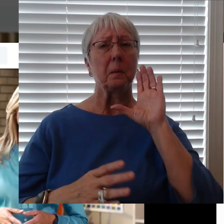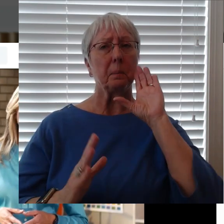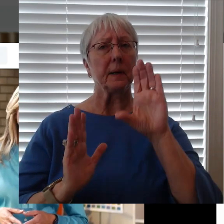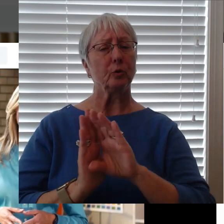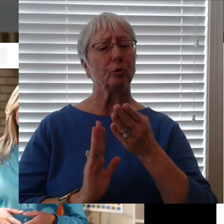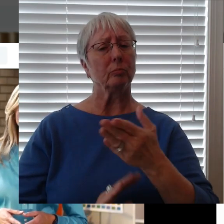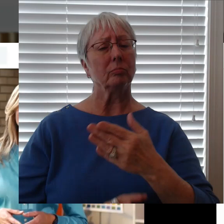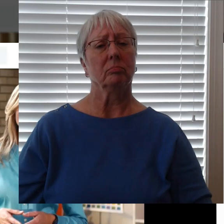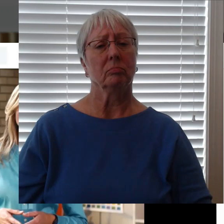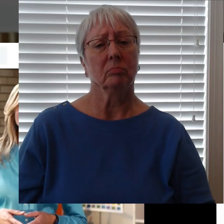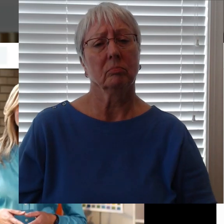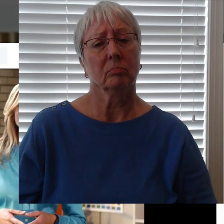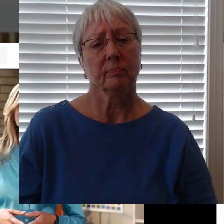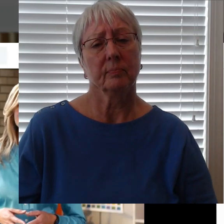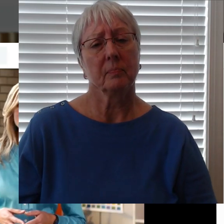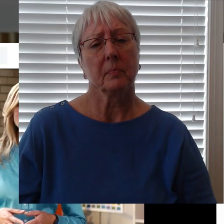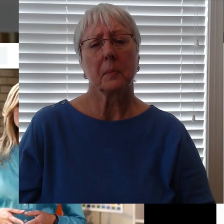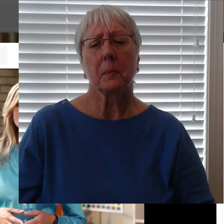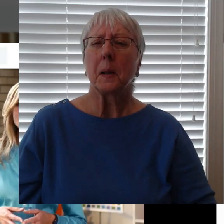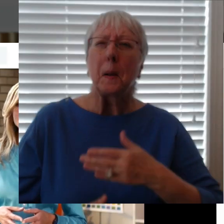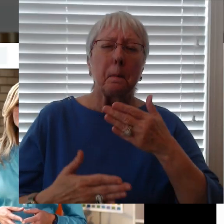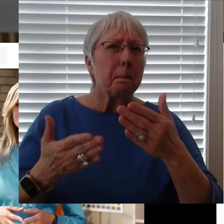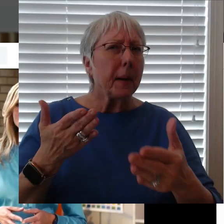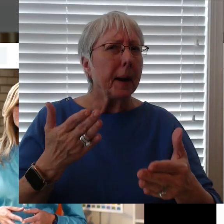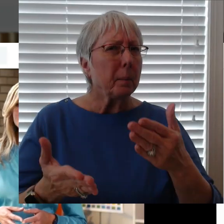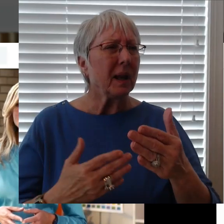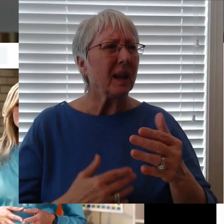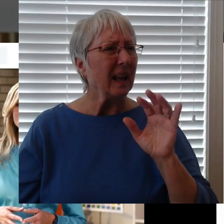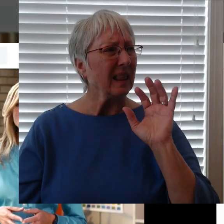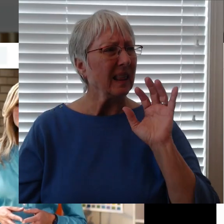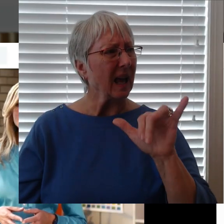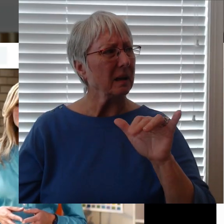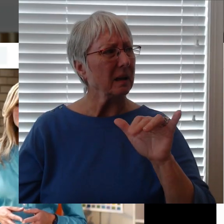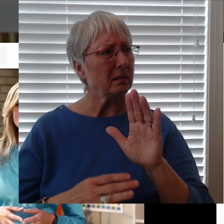I wonder if the sense of the music or the tone of the event